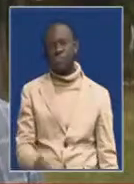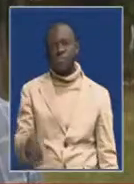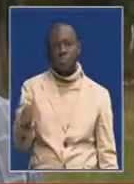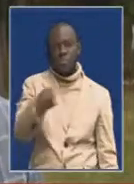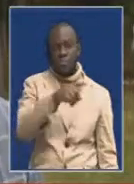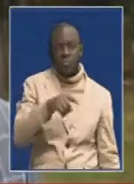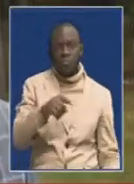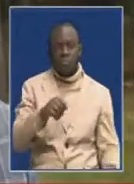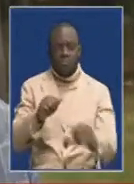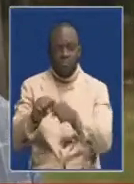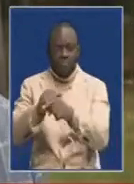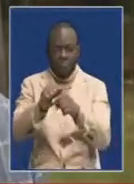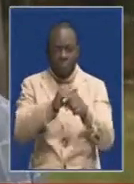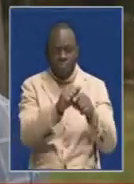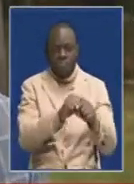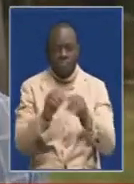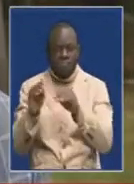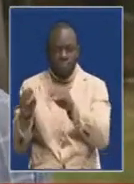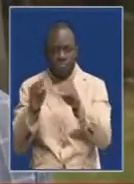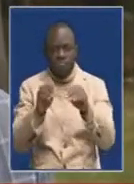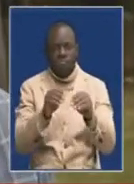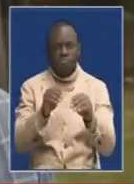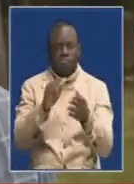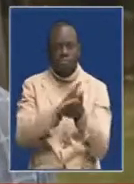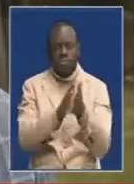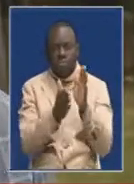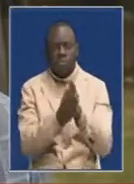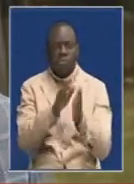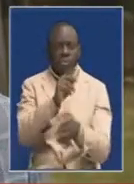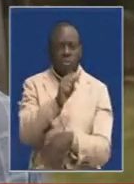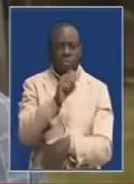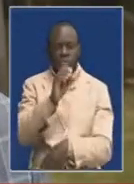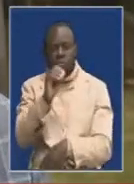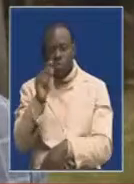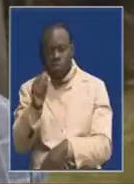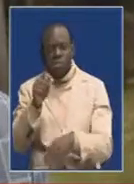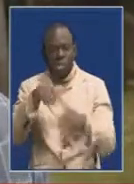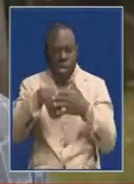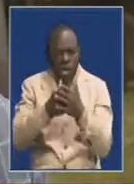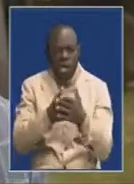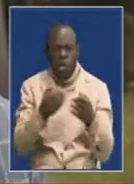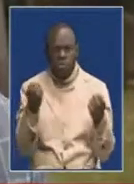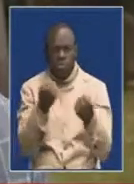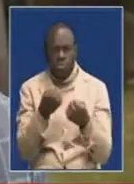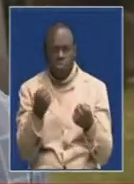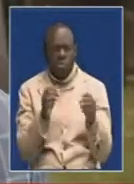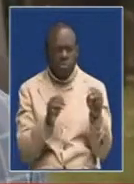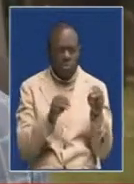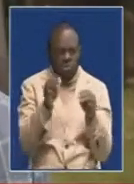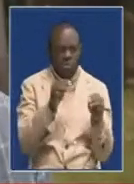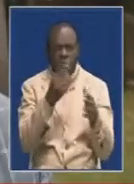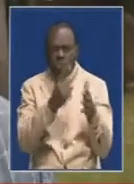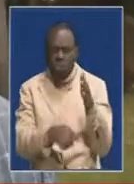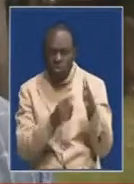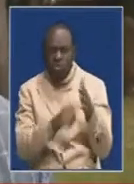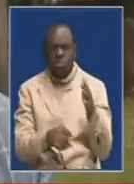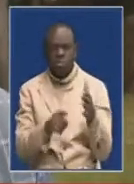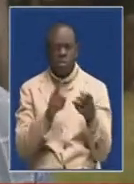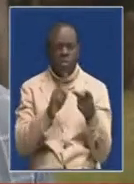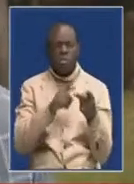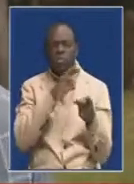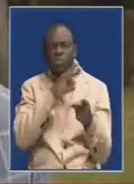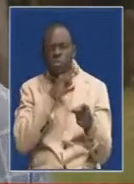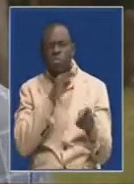in general environmental management, one, but also specifically on waste, as well